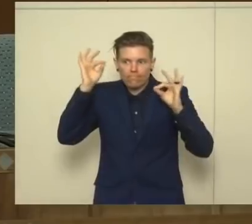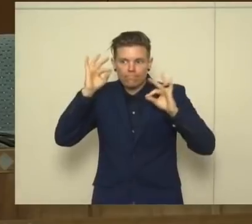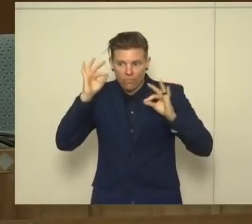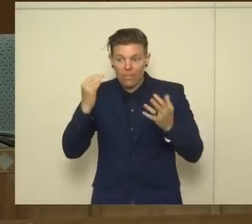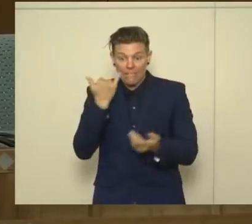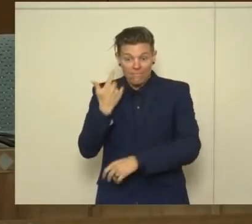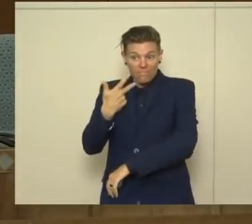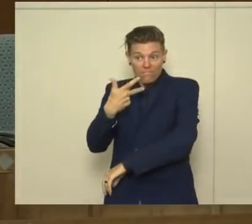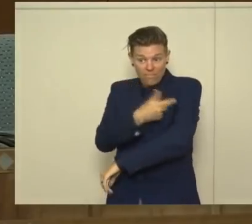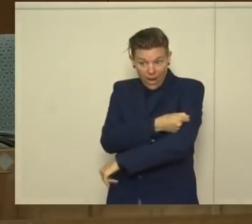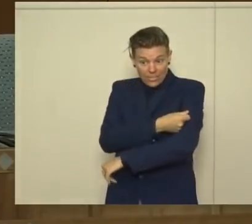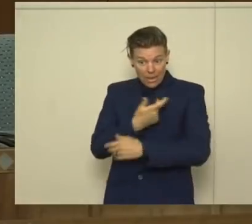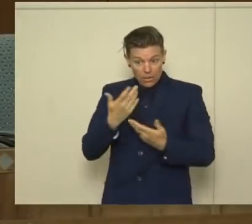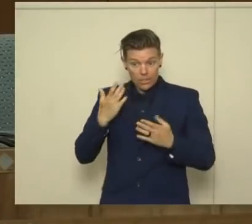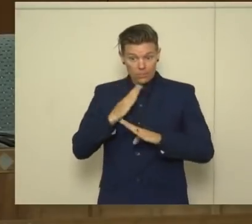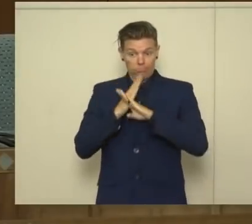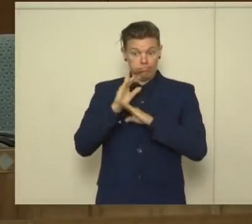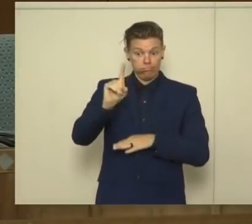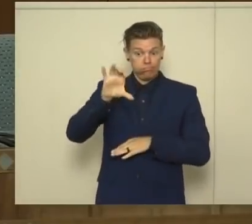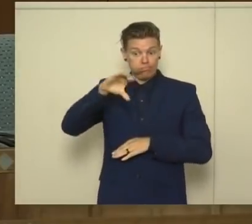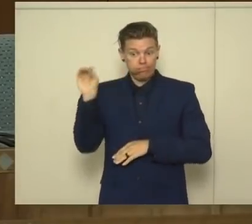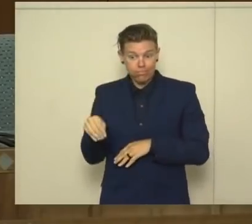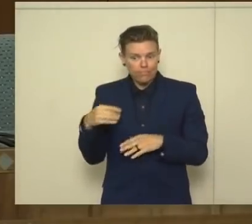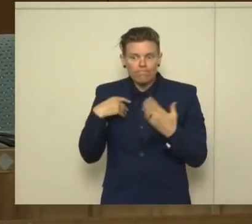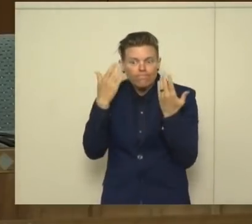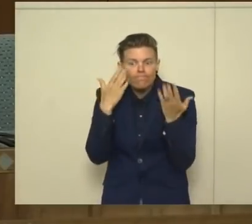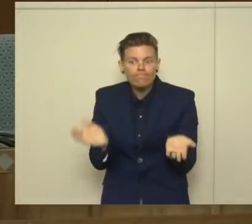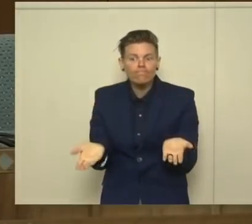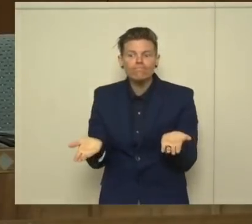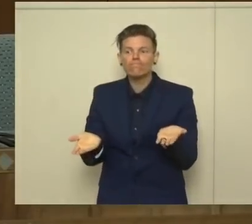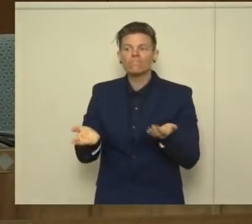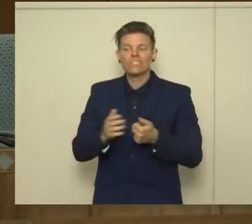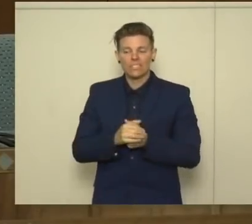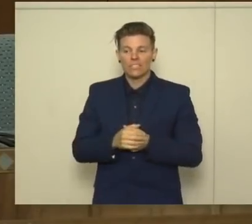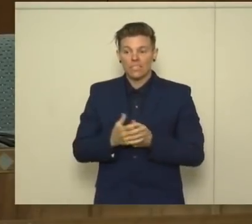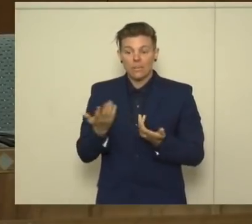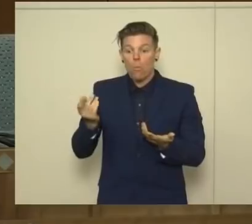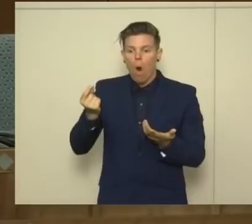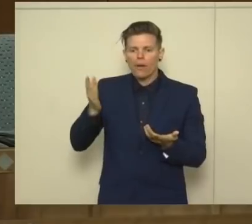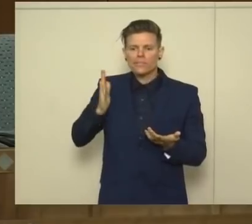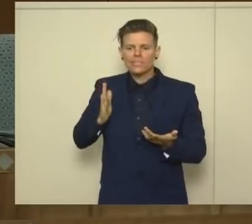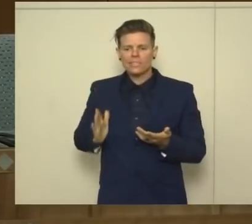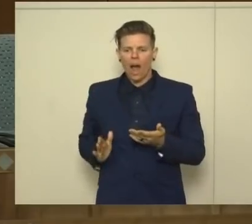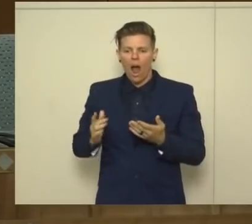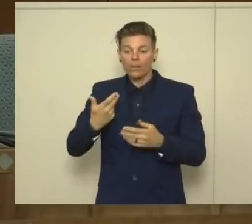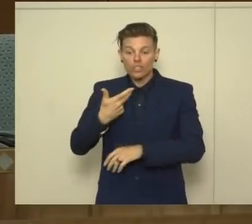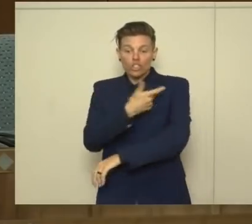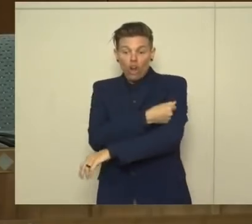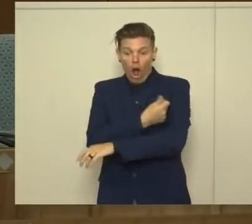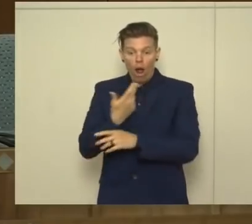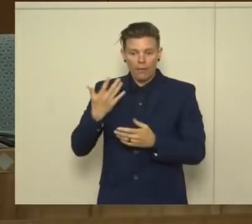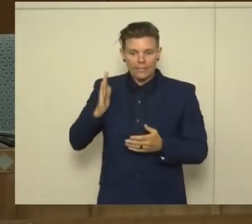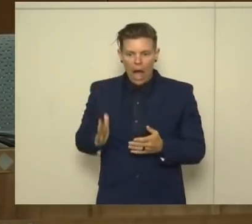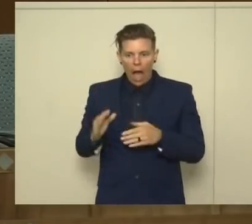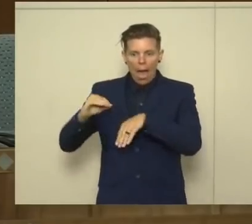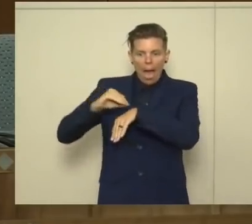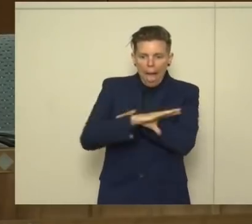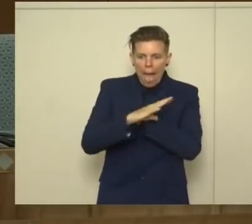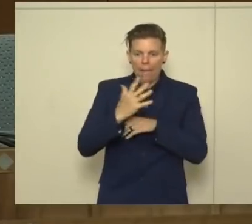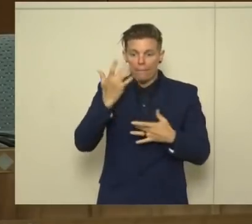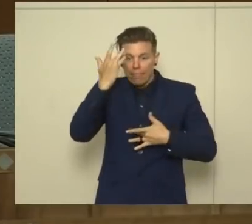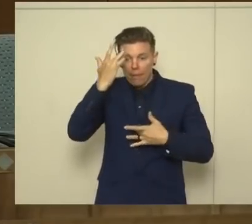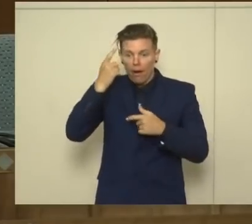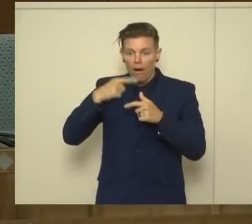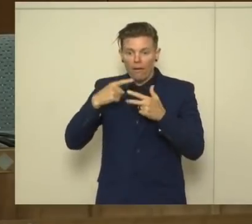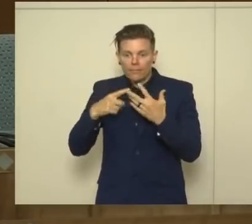get COVID. And we don't know what the side effects are. So if we have a vaccine that gives 100% of people immunity with no side effects, then we're going to